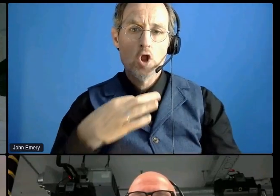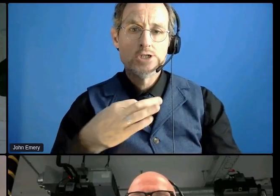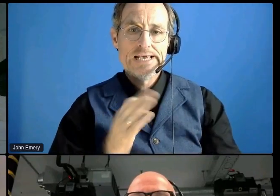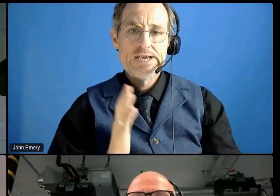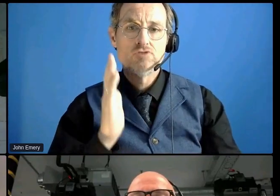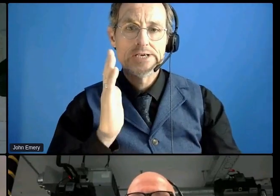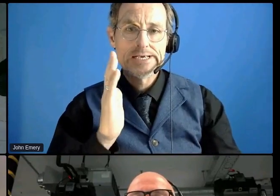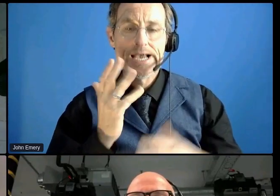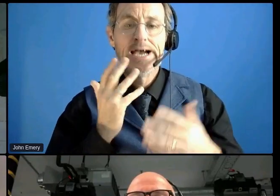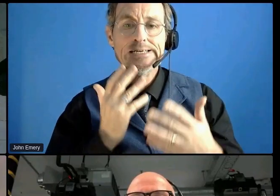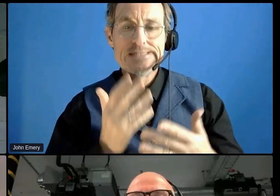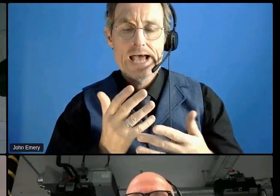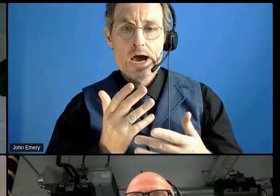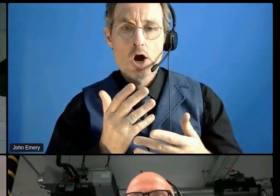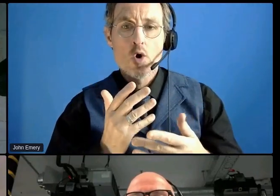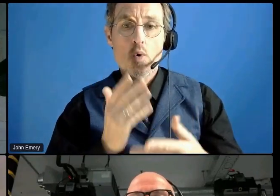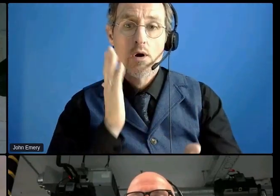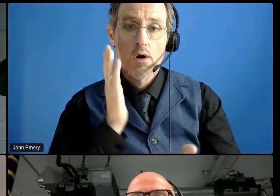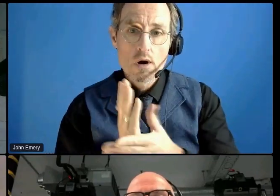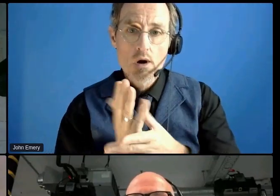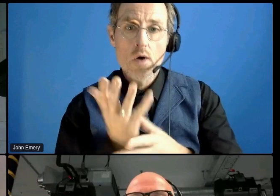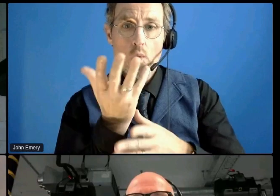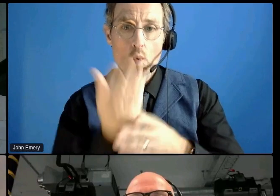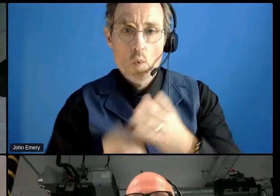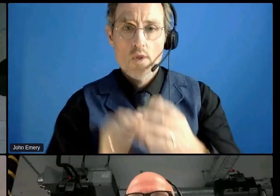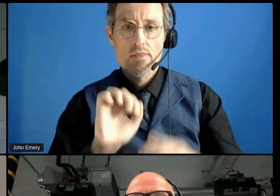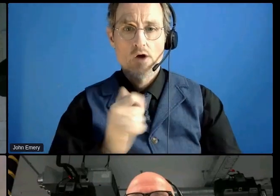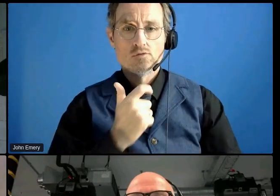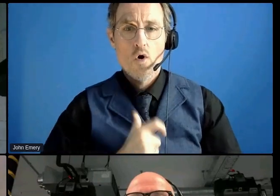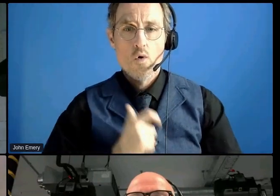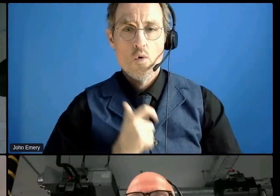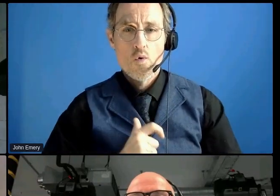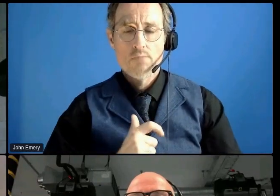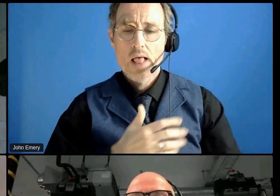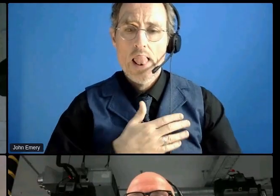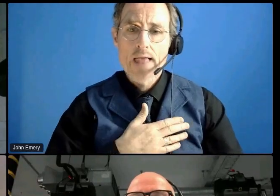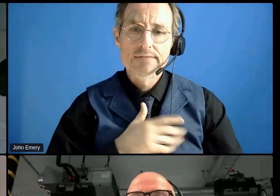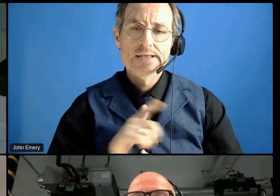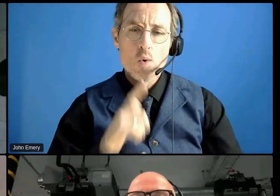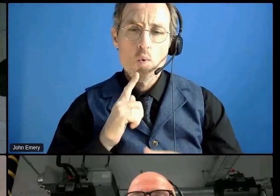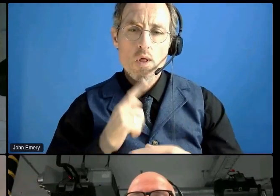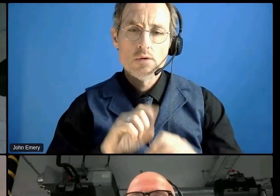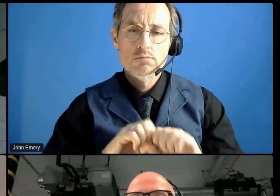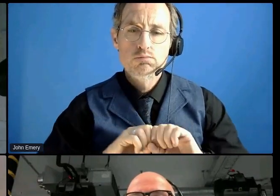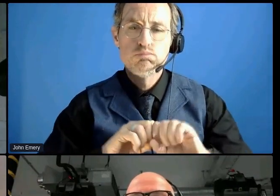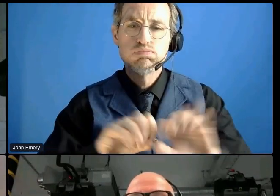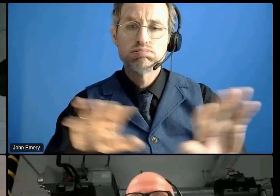So I have blonde, shoulder-length hair, wearing glasses, and a beige Goldie top.